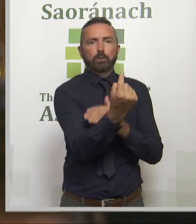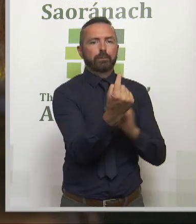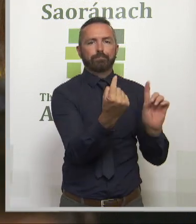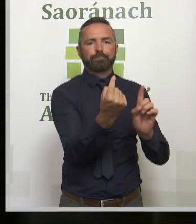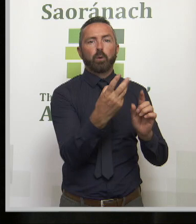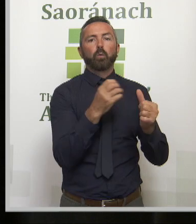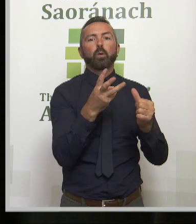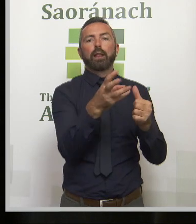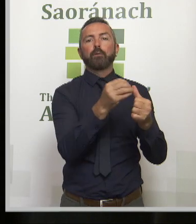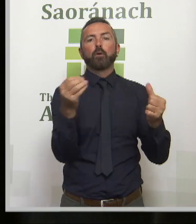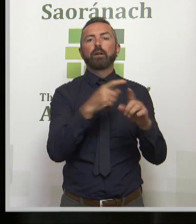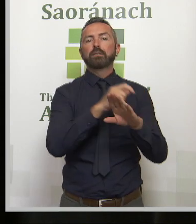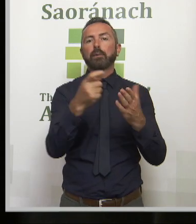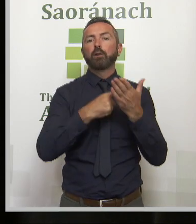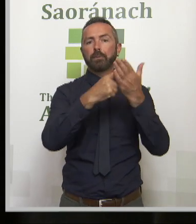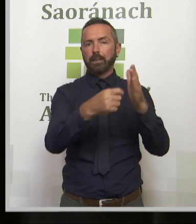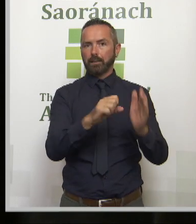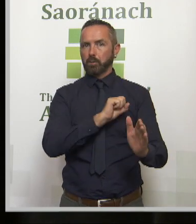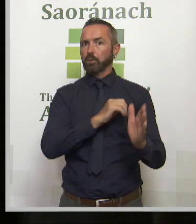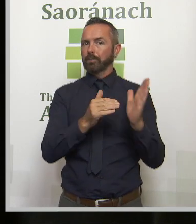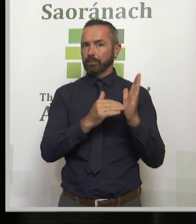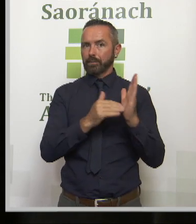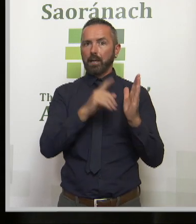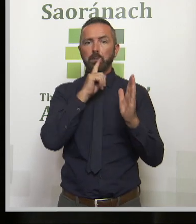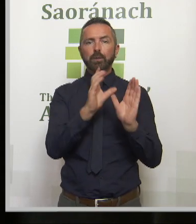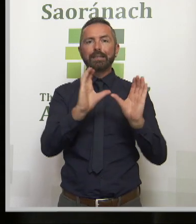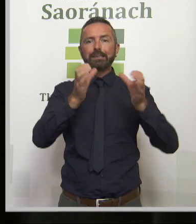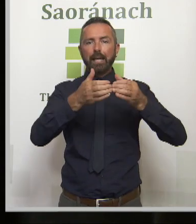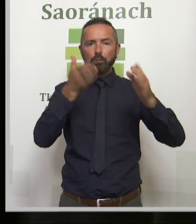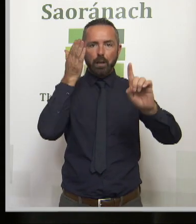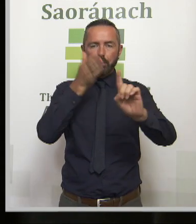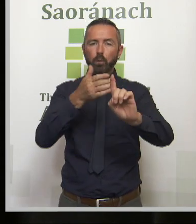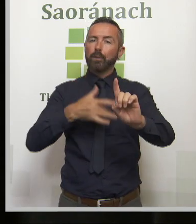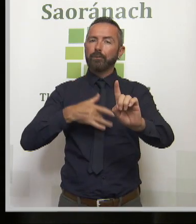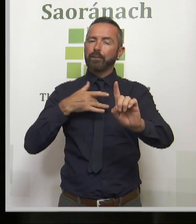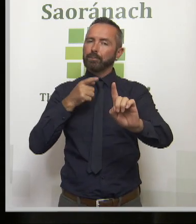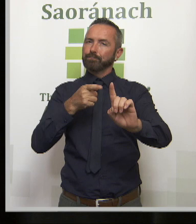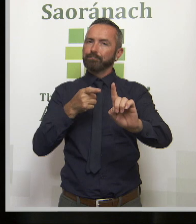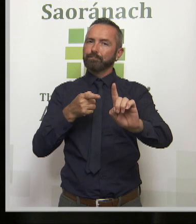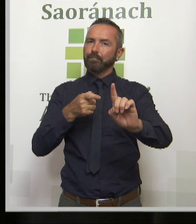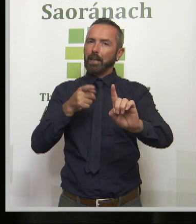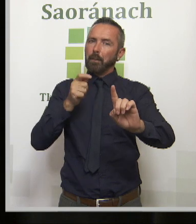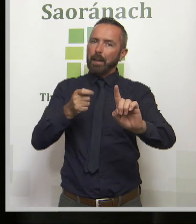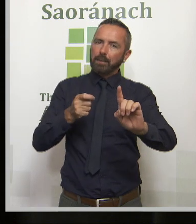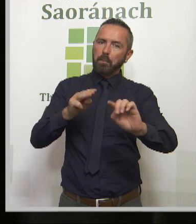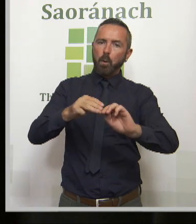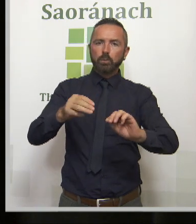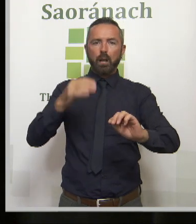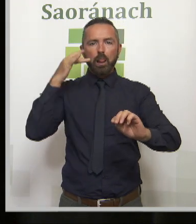kinds of recommendations coming out for sure, but sectoral approach, we think, is a logical way to